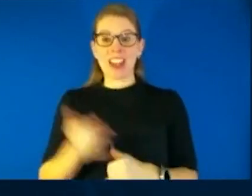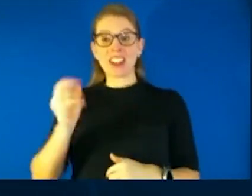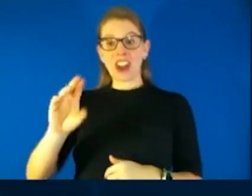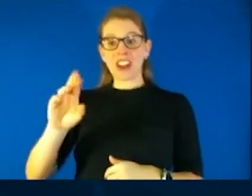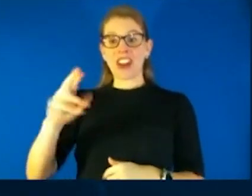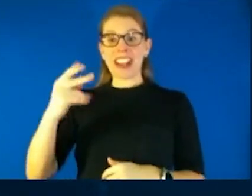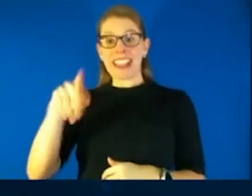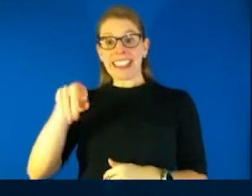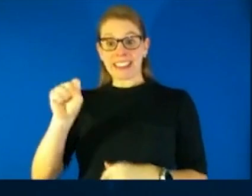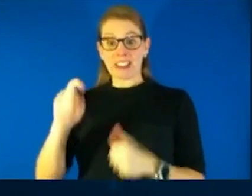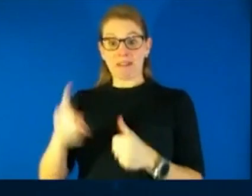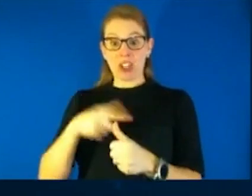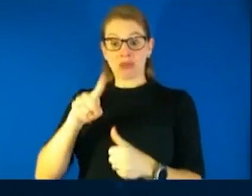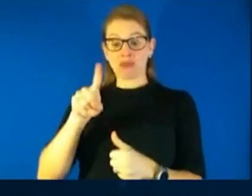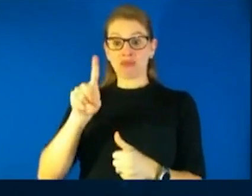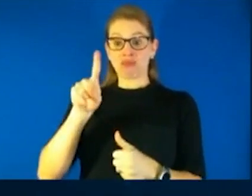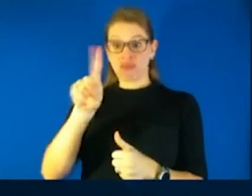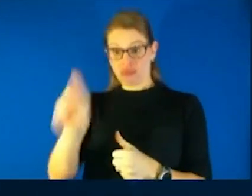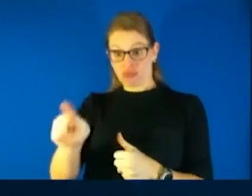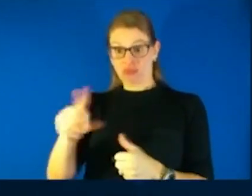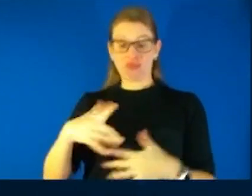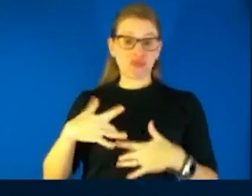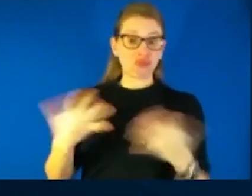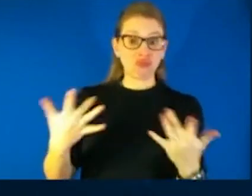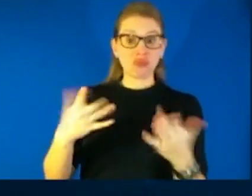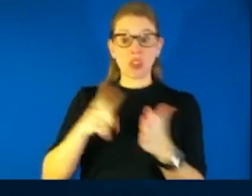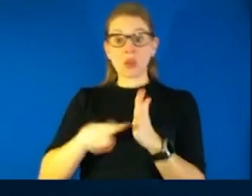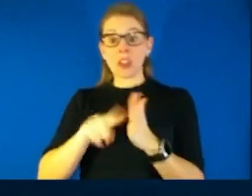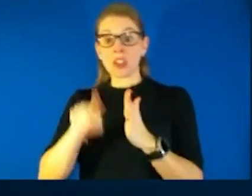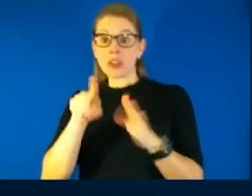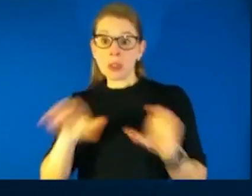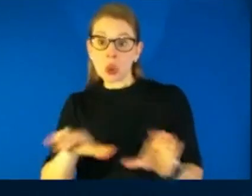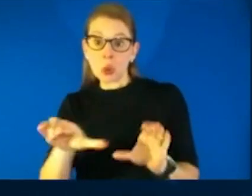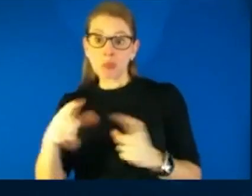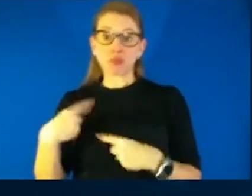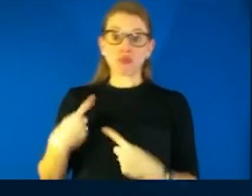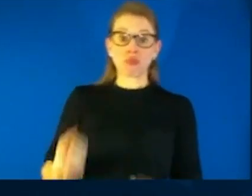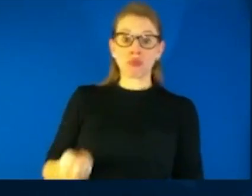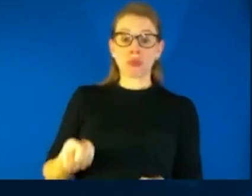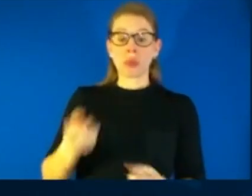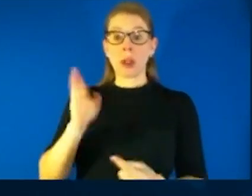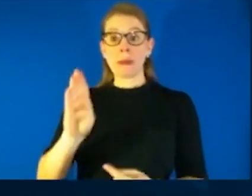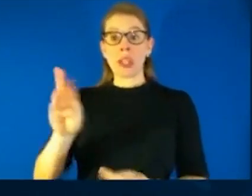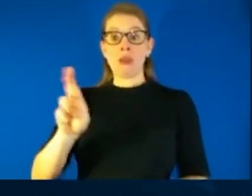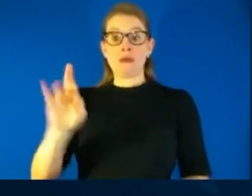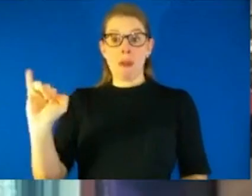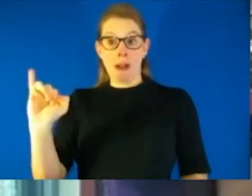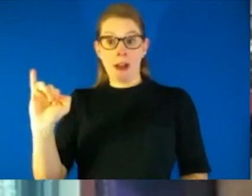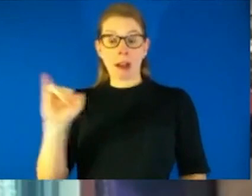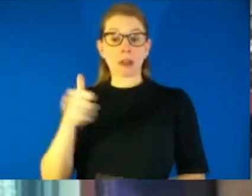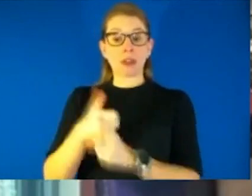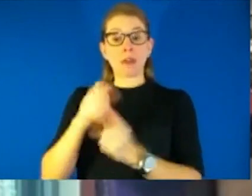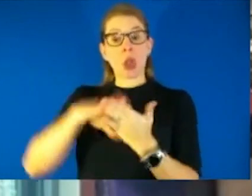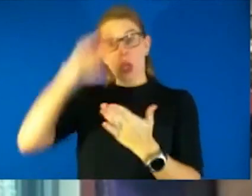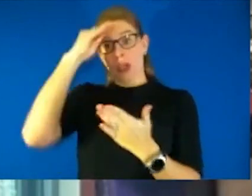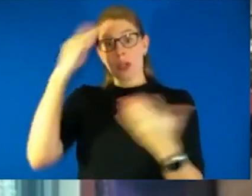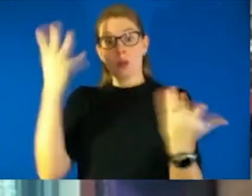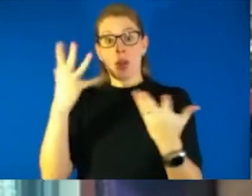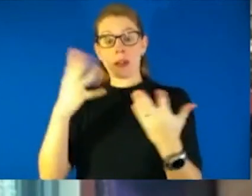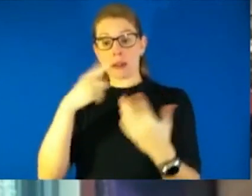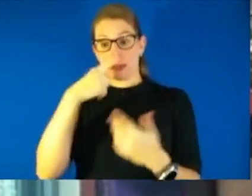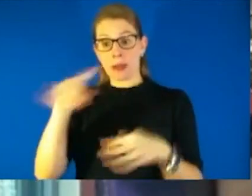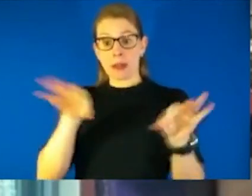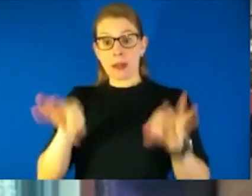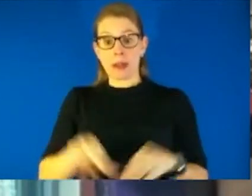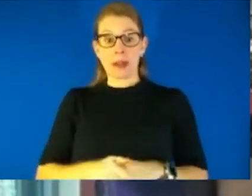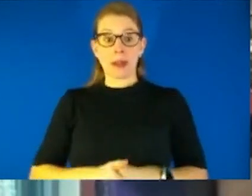what you've been up to, what kind of research you've been doing. Tell us about BRI and what you're learning. Oh, thank you,